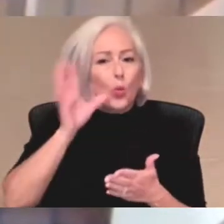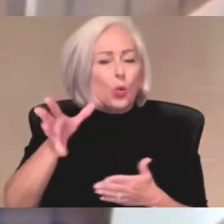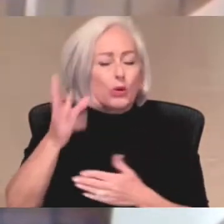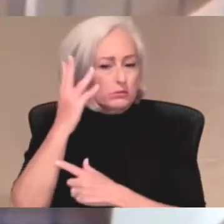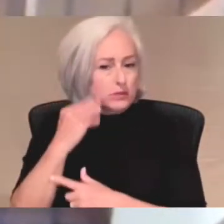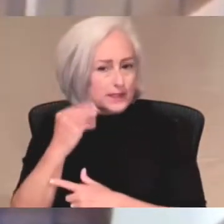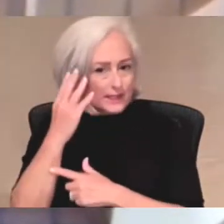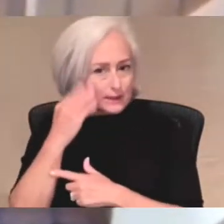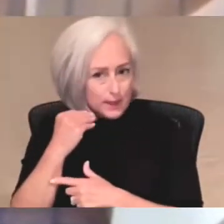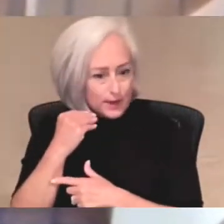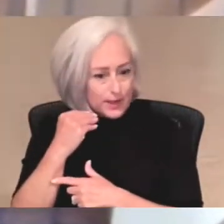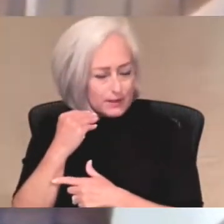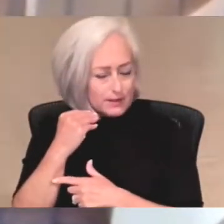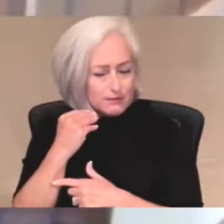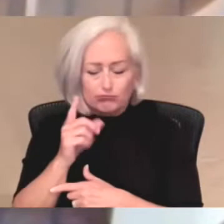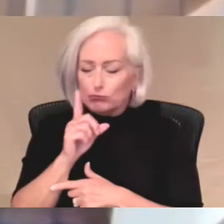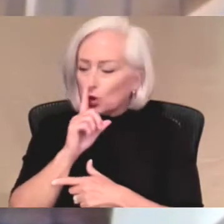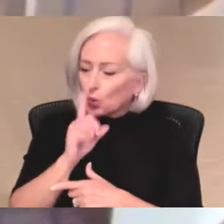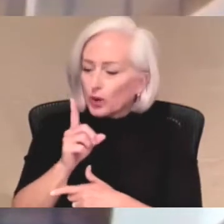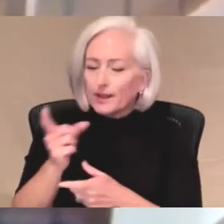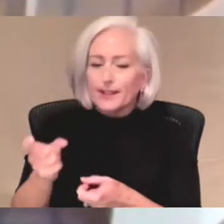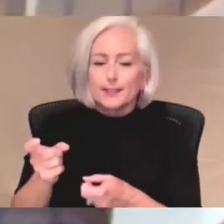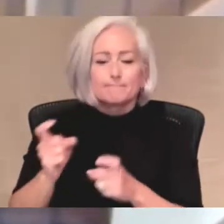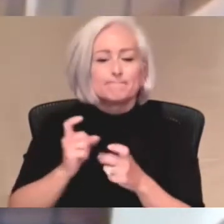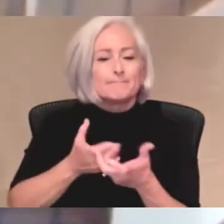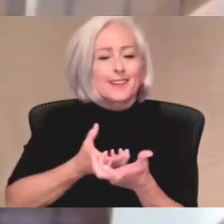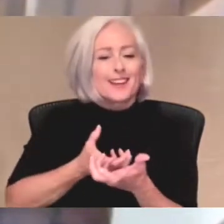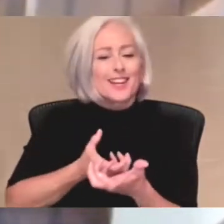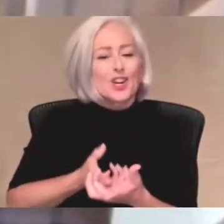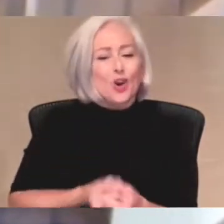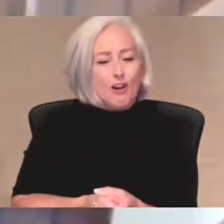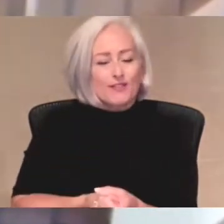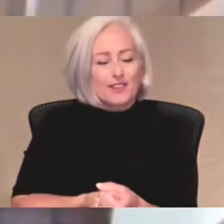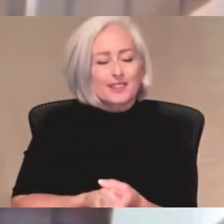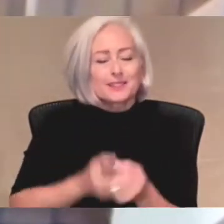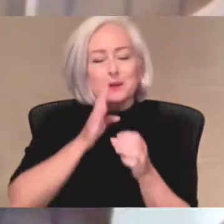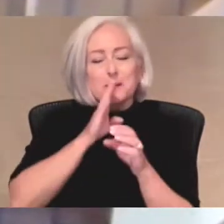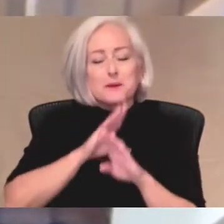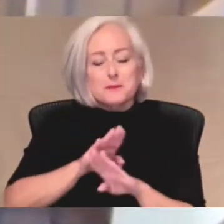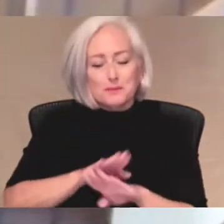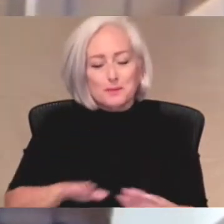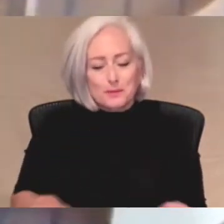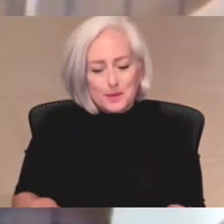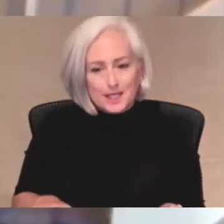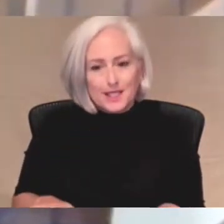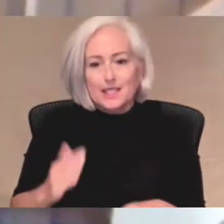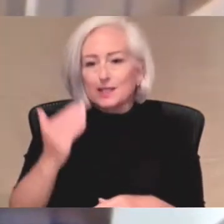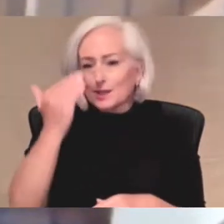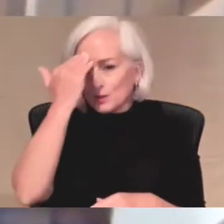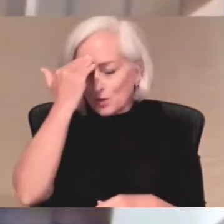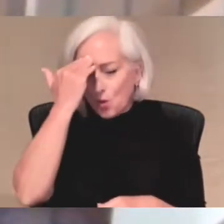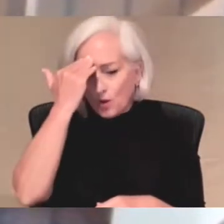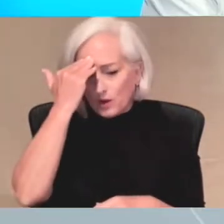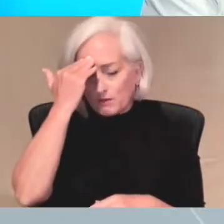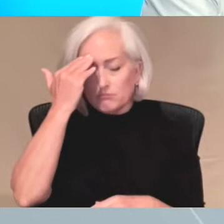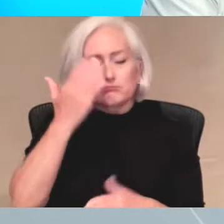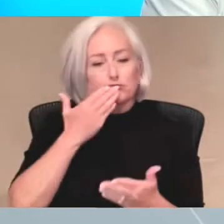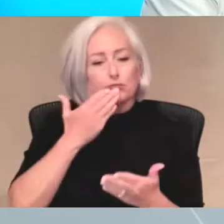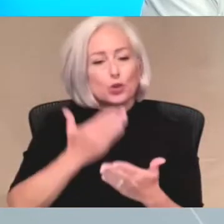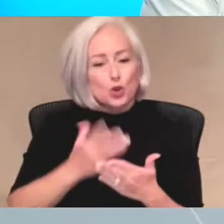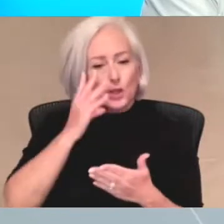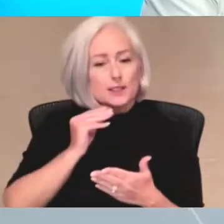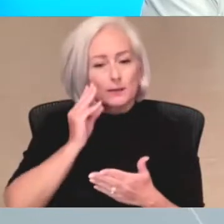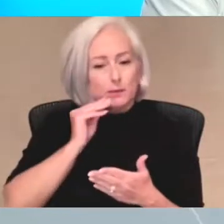so much confidence and just peace that this was going to be a good experience.